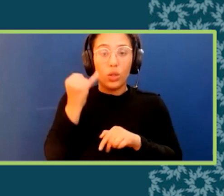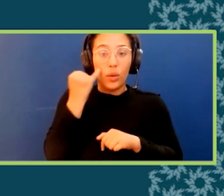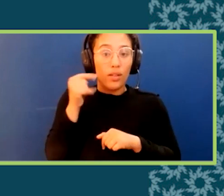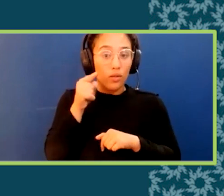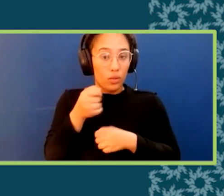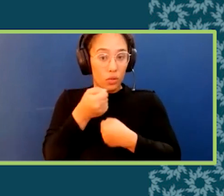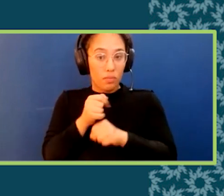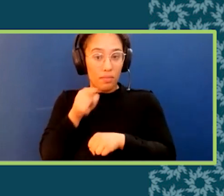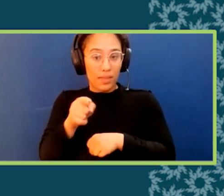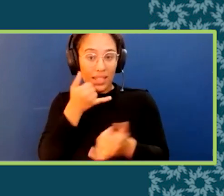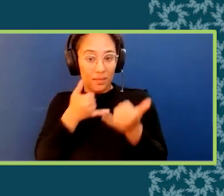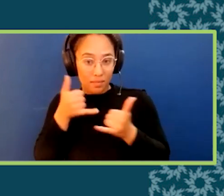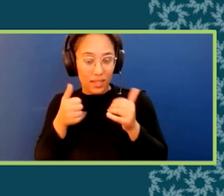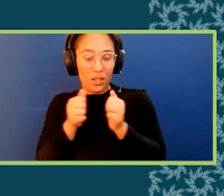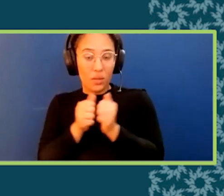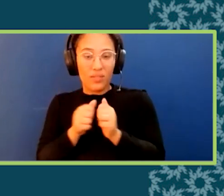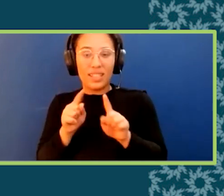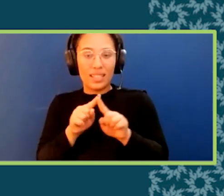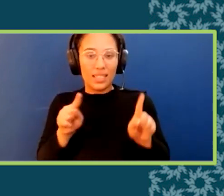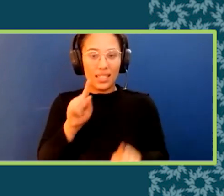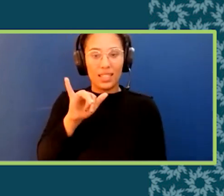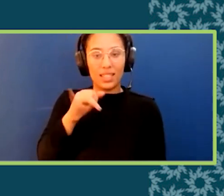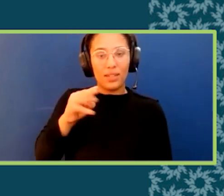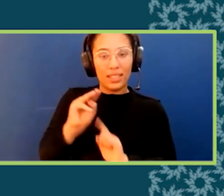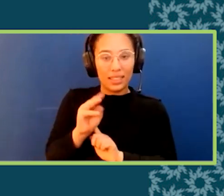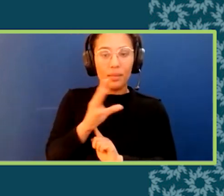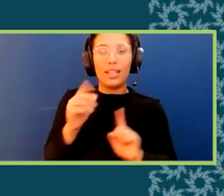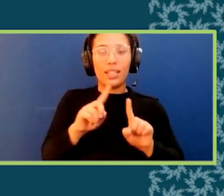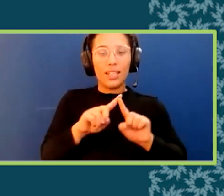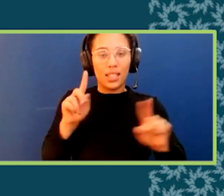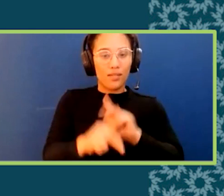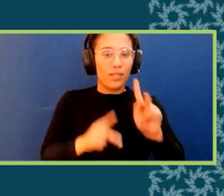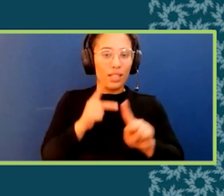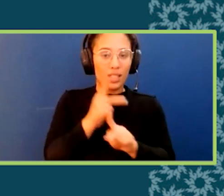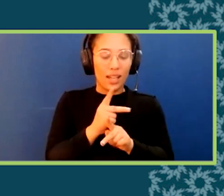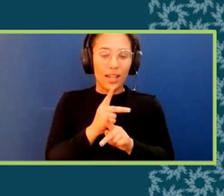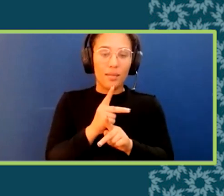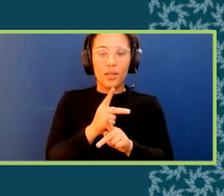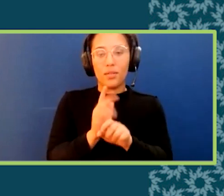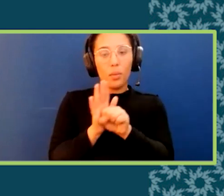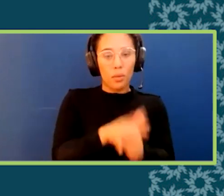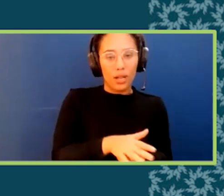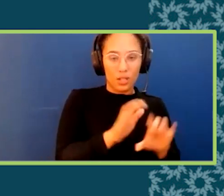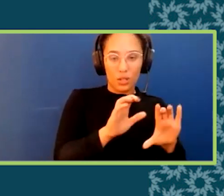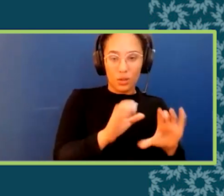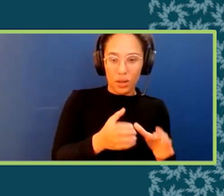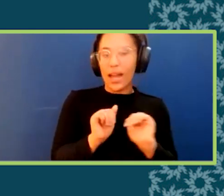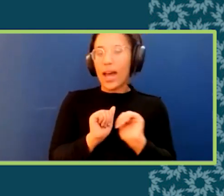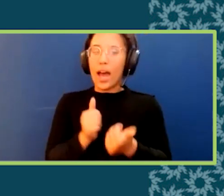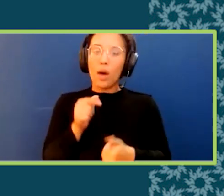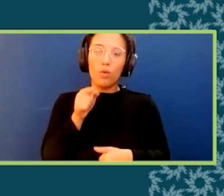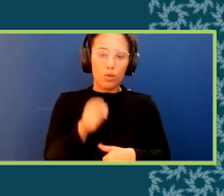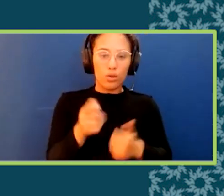in a different ism, in a different type of oppression category, how would you want to be invited back in?